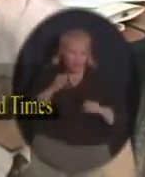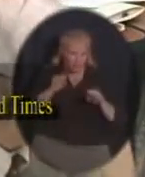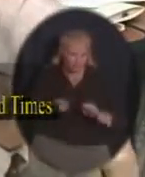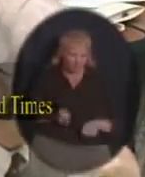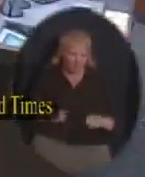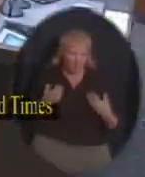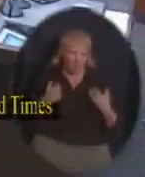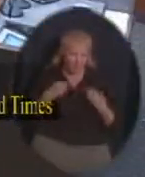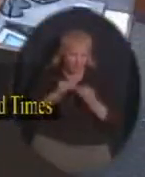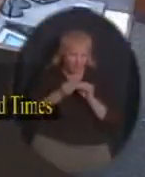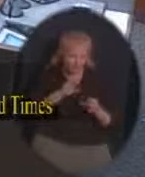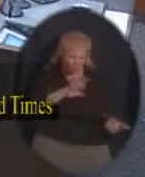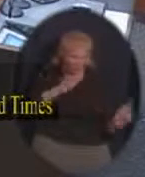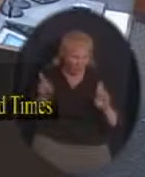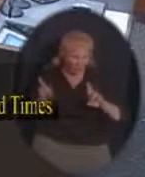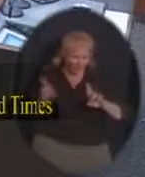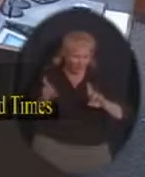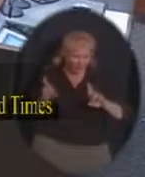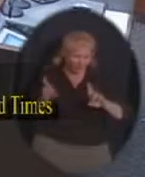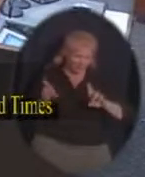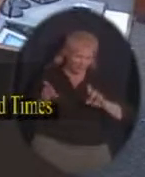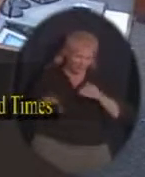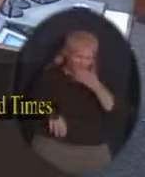we went to the 27th? Yes.